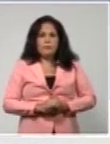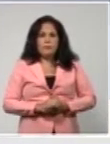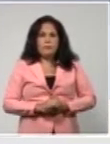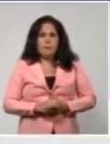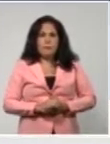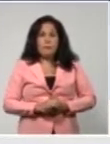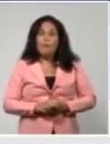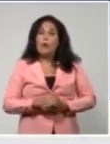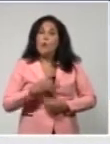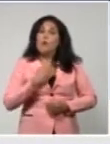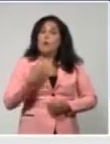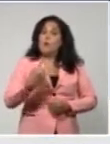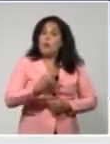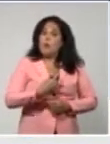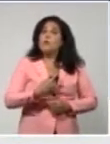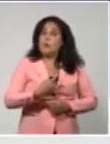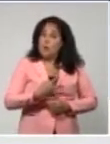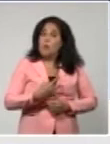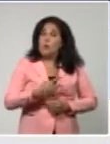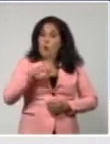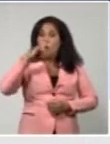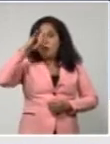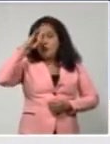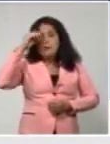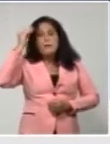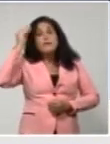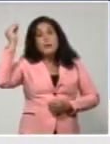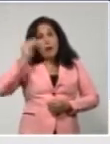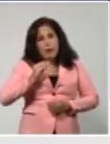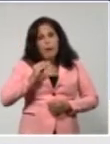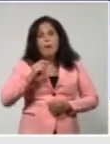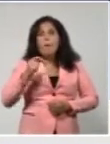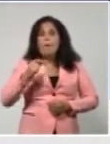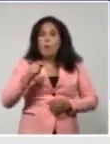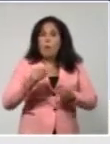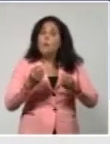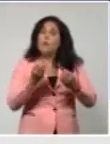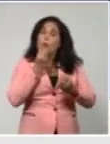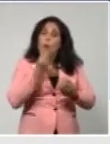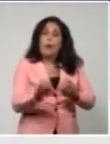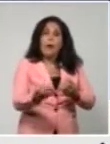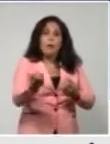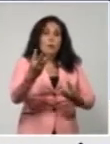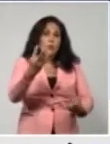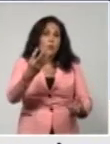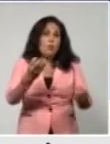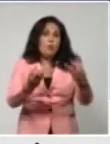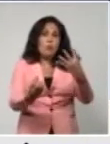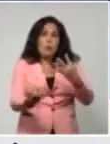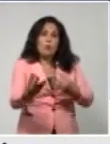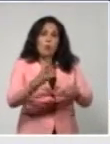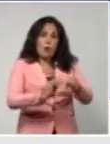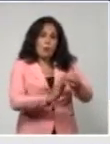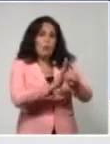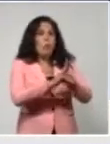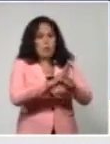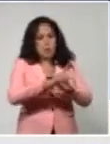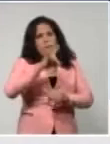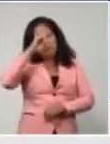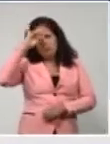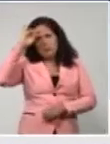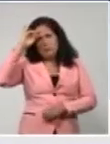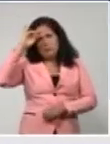depressed, that we expect to have more cases, and be assured that testing will not be reduced, but rather